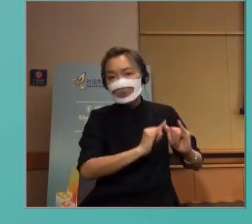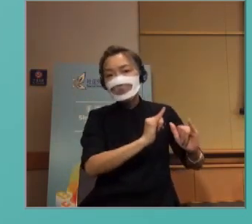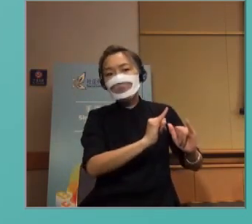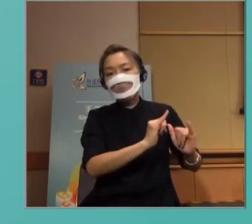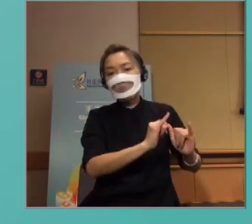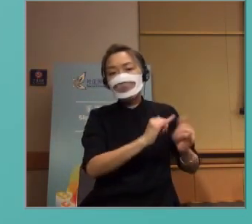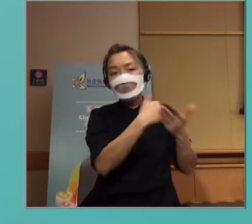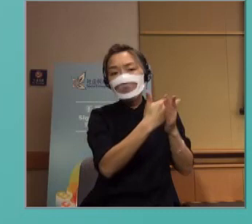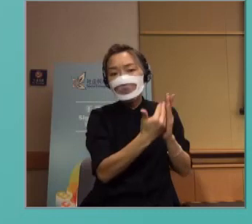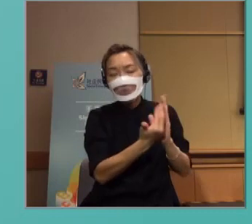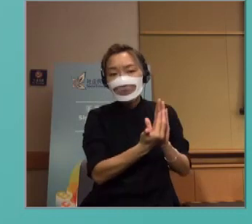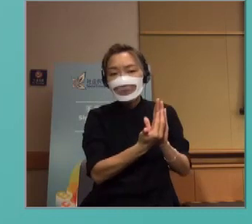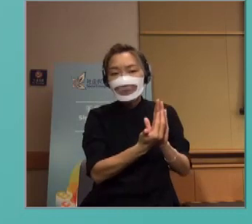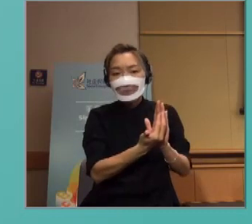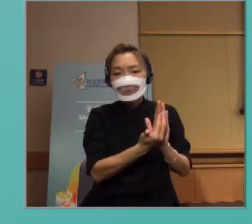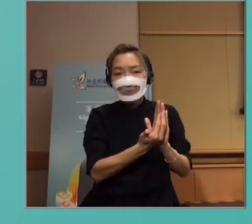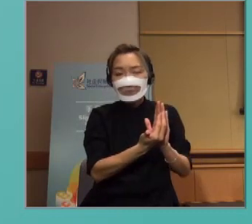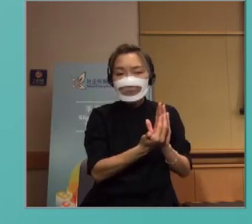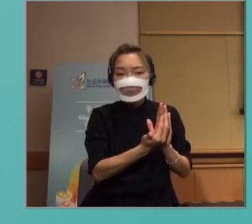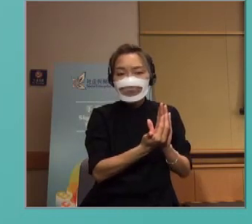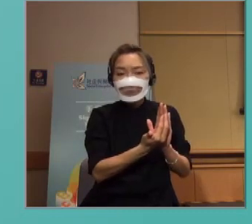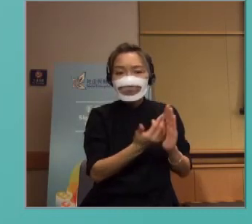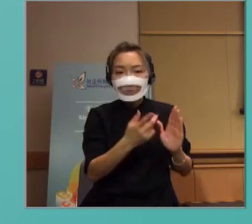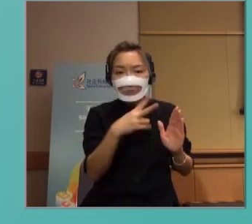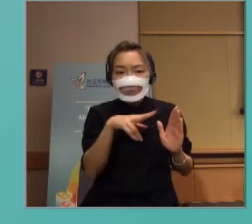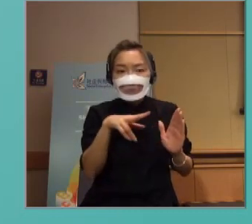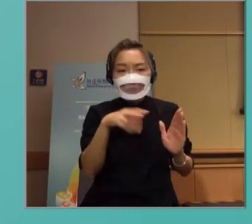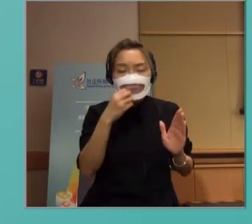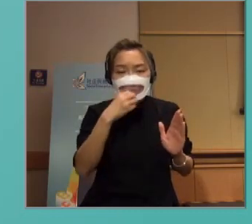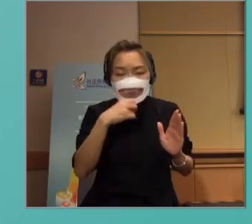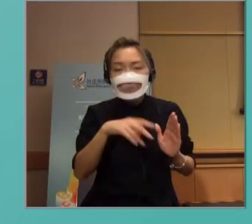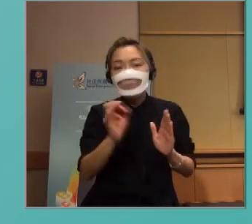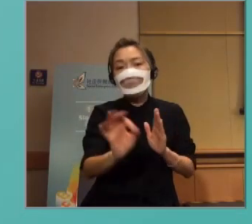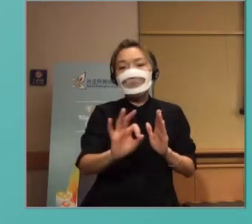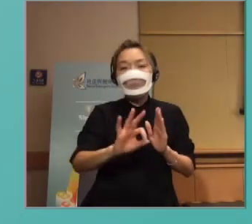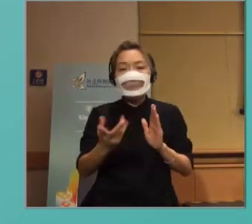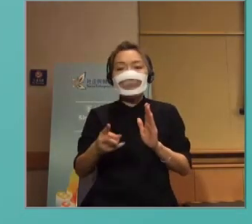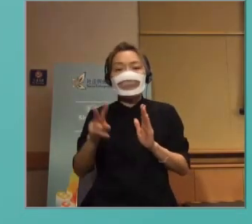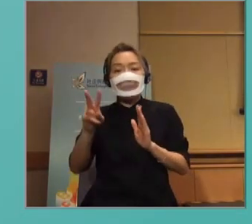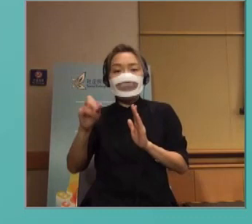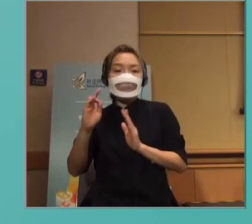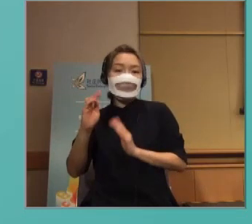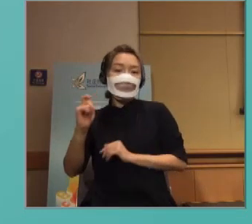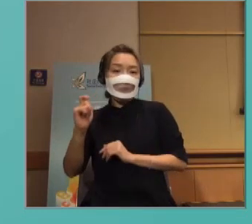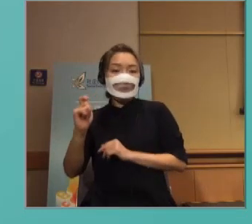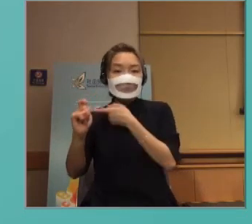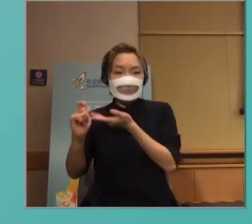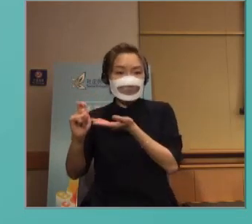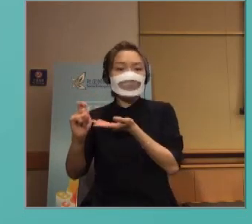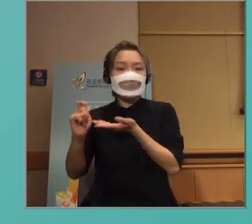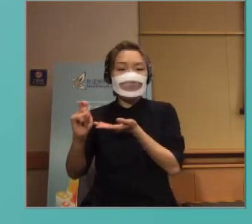experience by having a painting. But by having an NFT, you can have a lot more flavor with the art that you sell, including selling